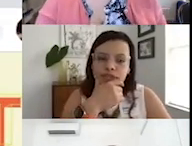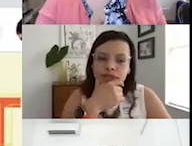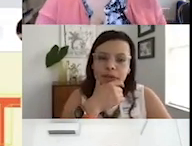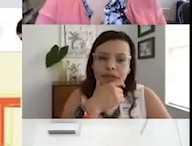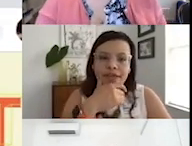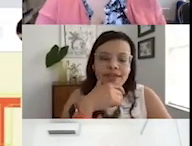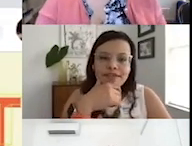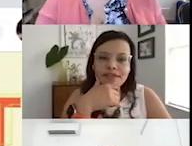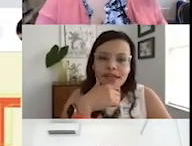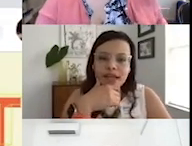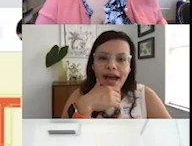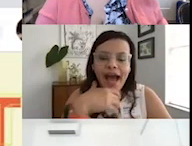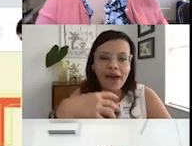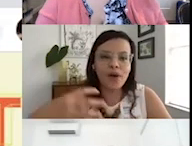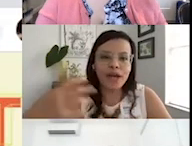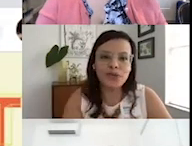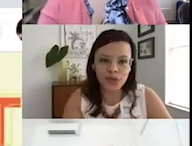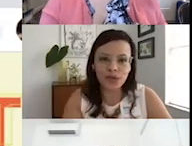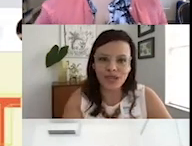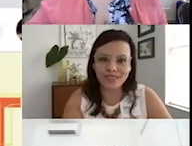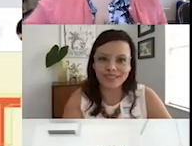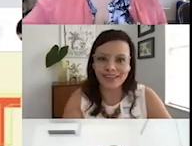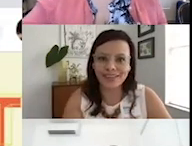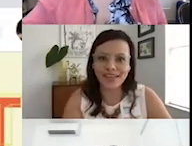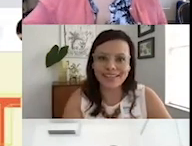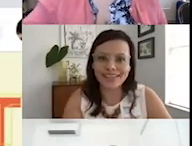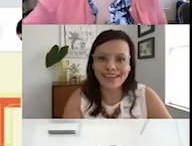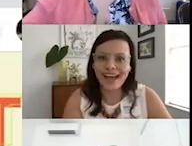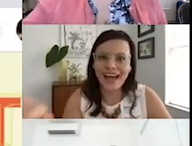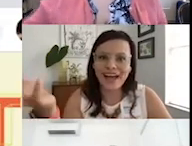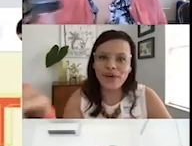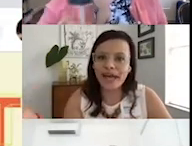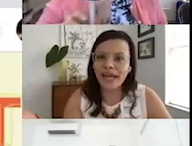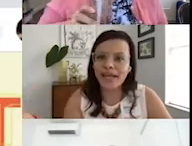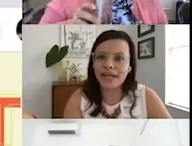this topic is, how do I do decolonial design, right?